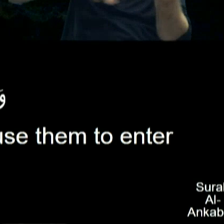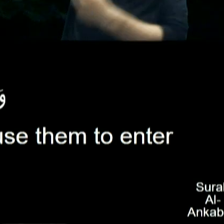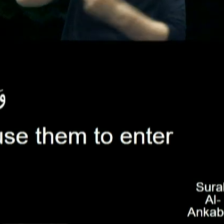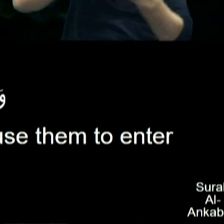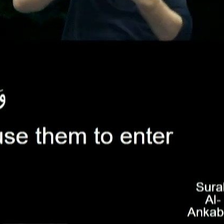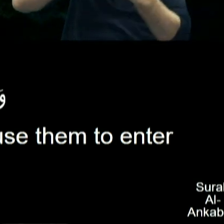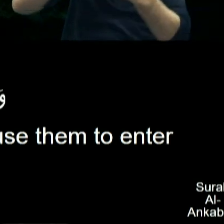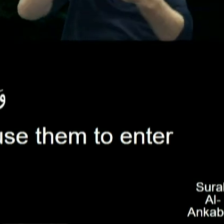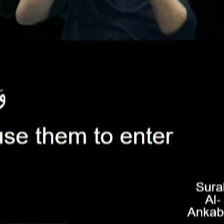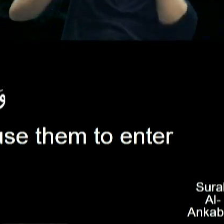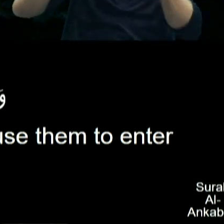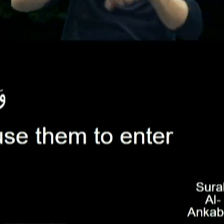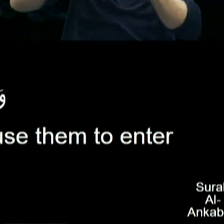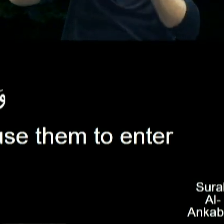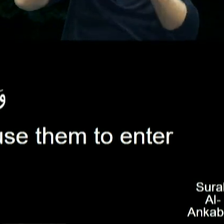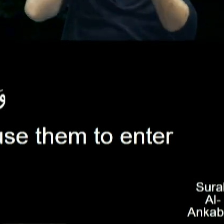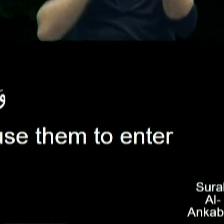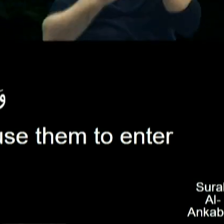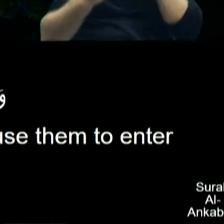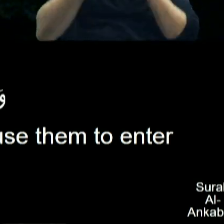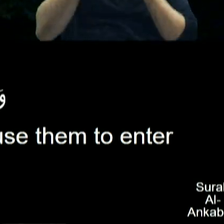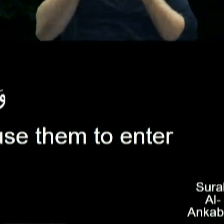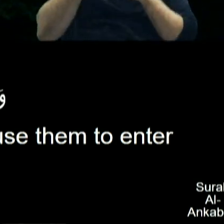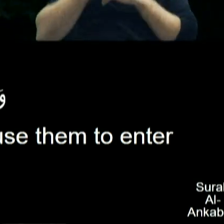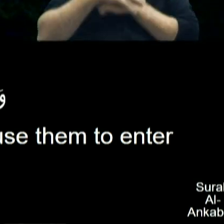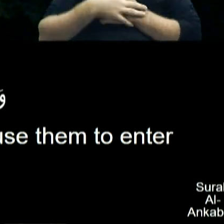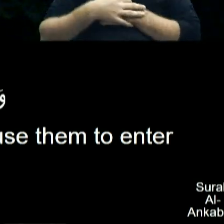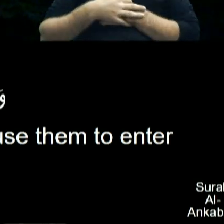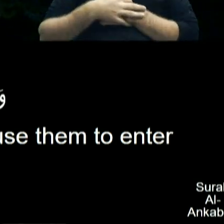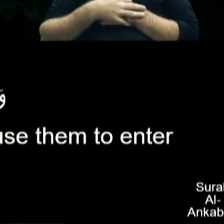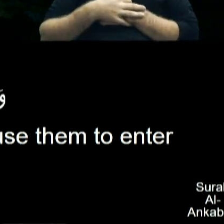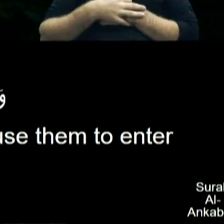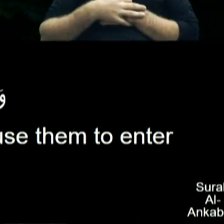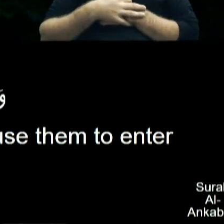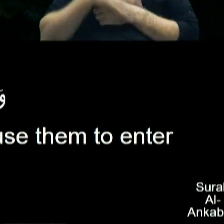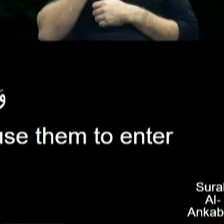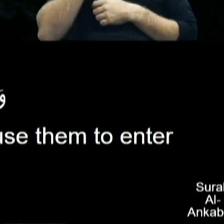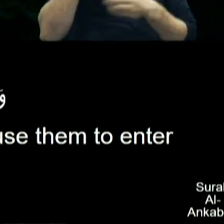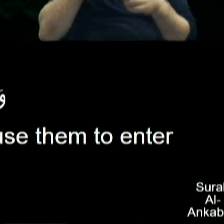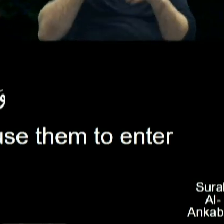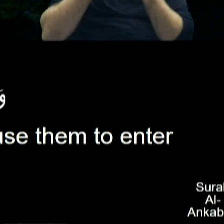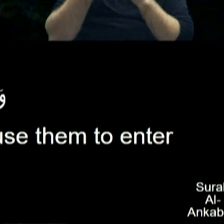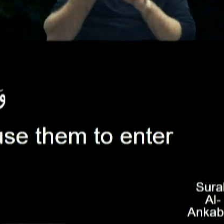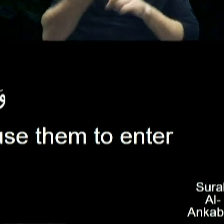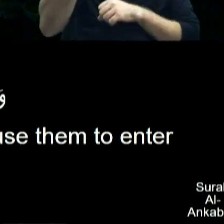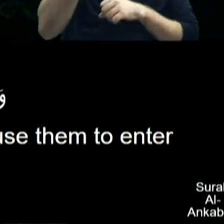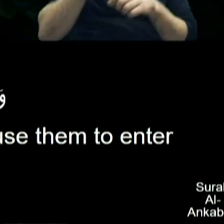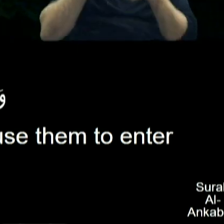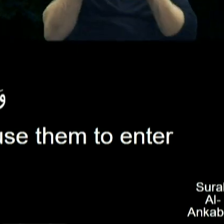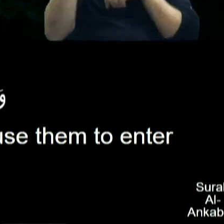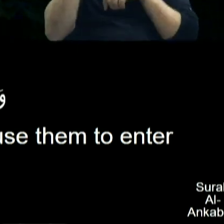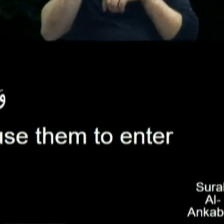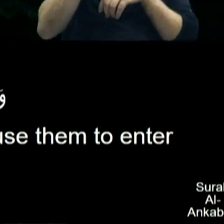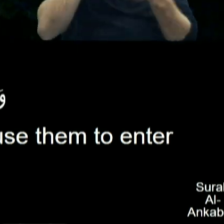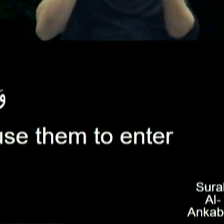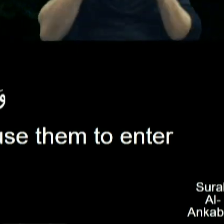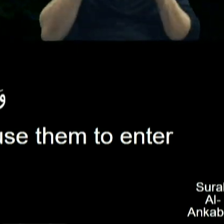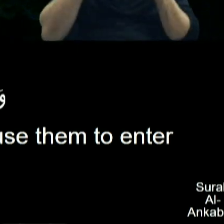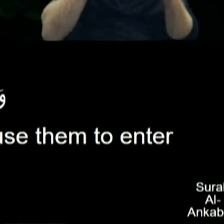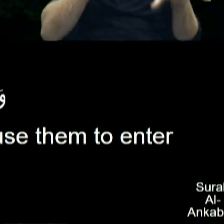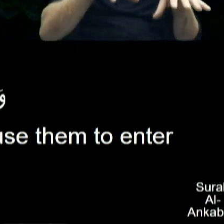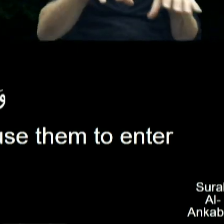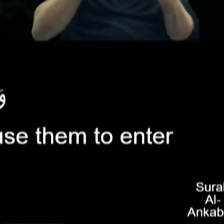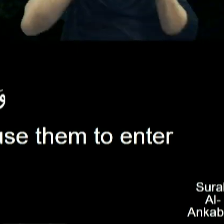prophets. Shibe Abu Talib, sanctions, banishment from his city, etc., etc. Very difficult before, of course, his migration to